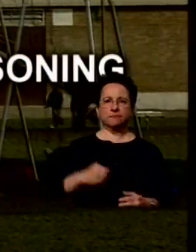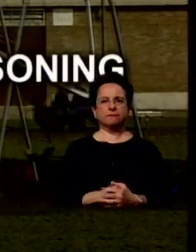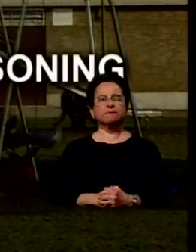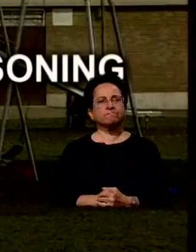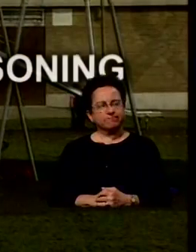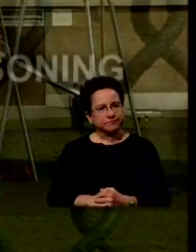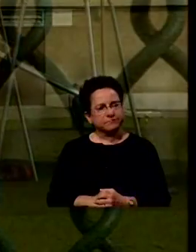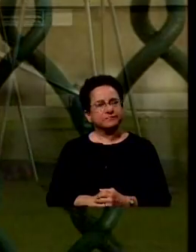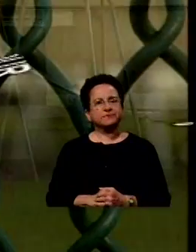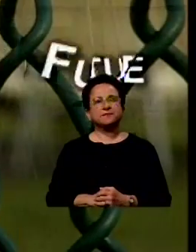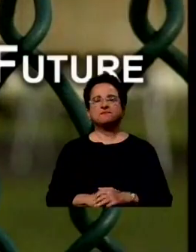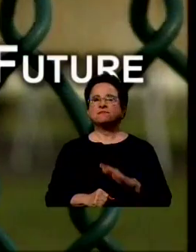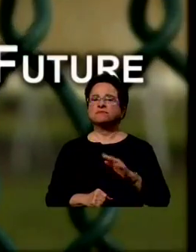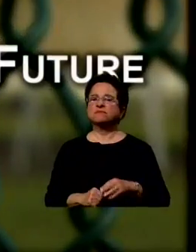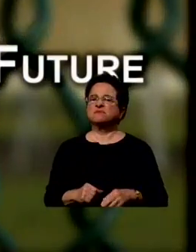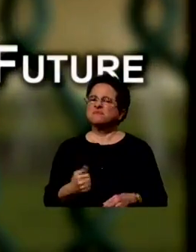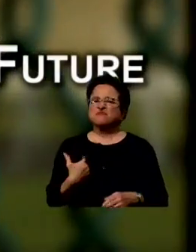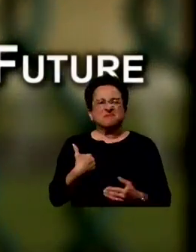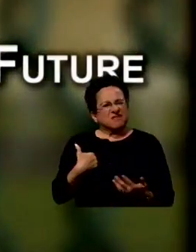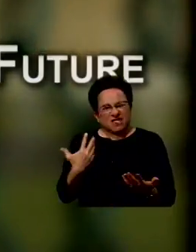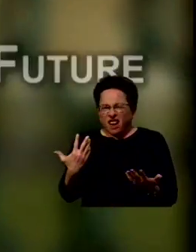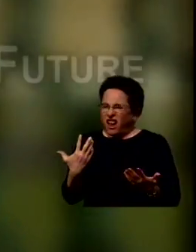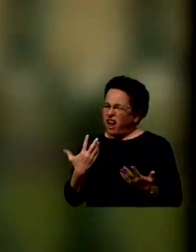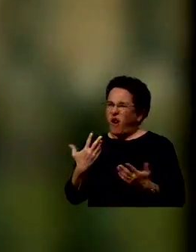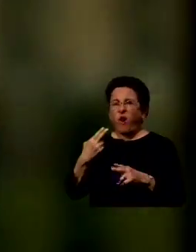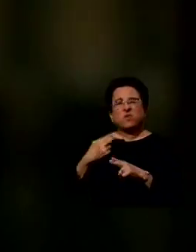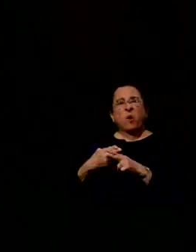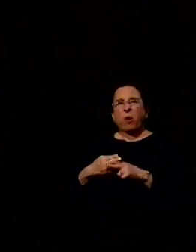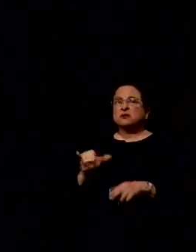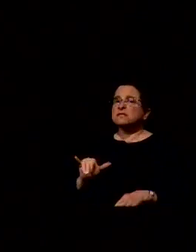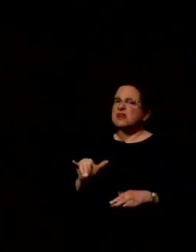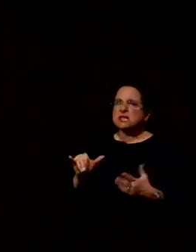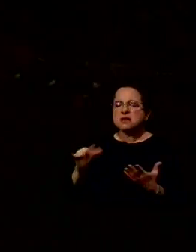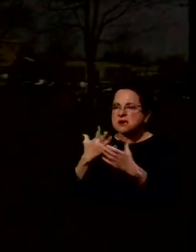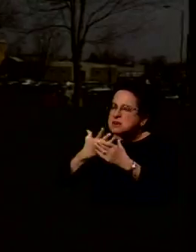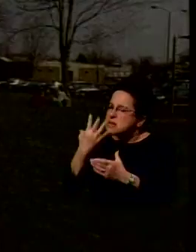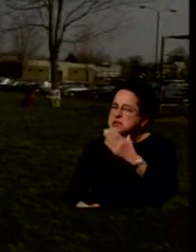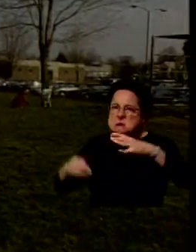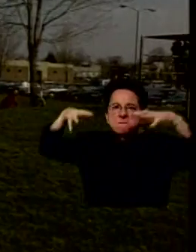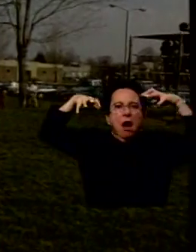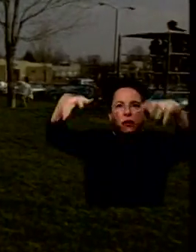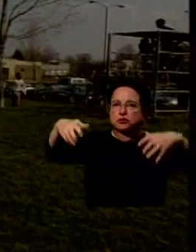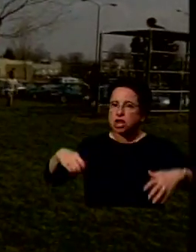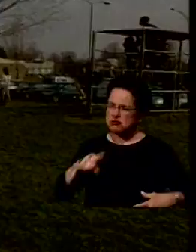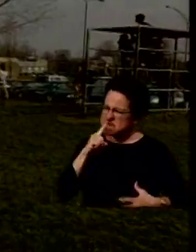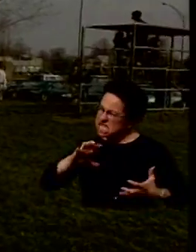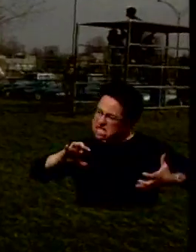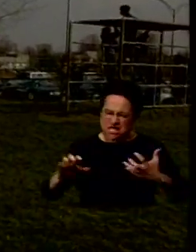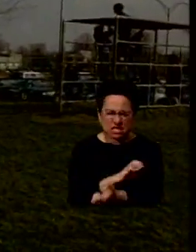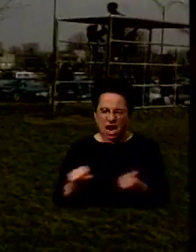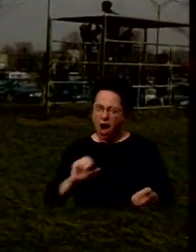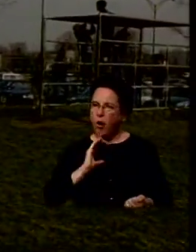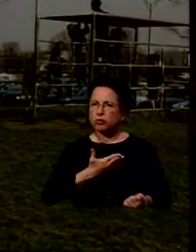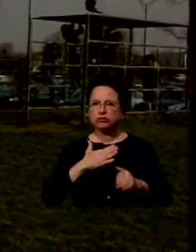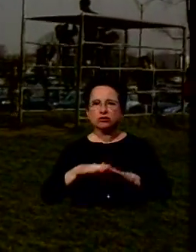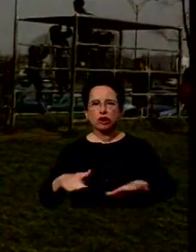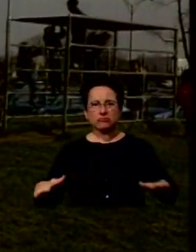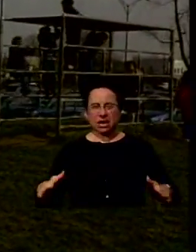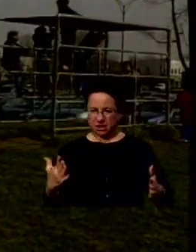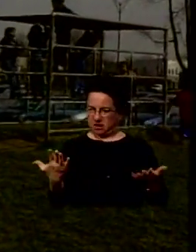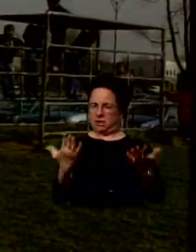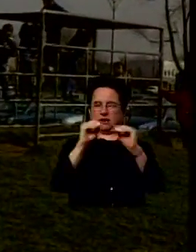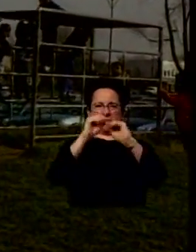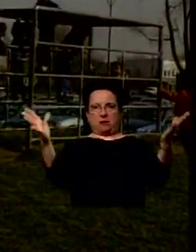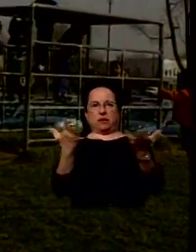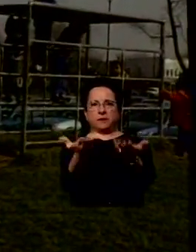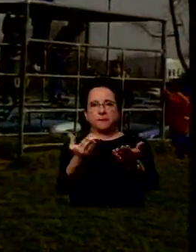Lead poisoning robs our future. I've called it the invisible monster that's